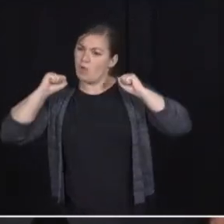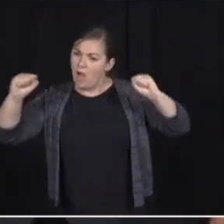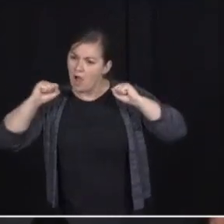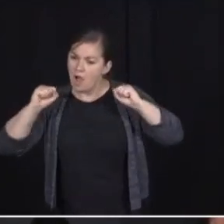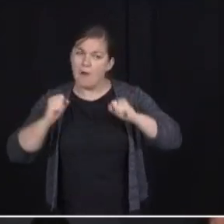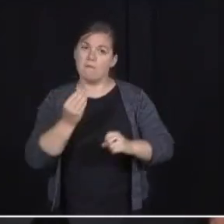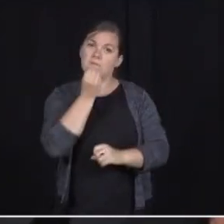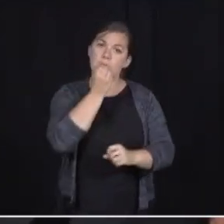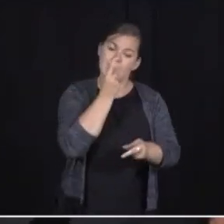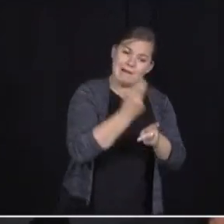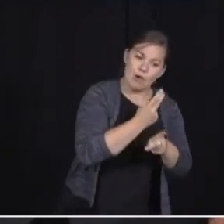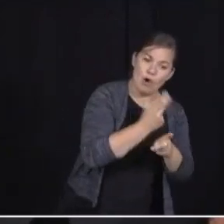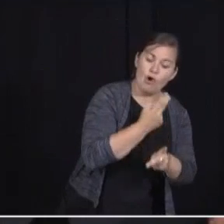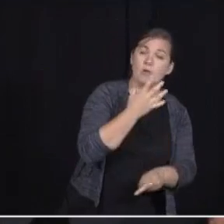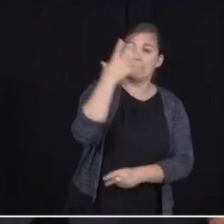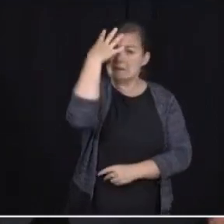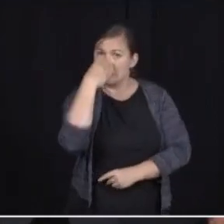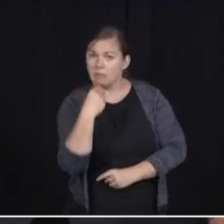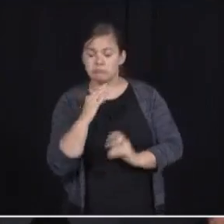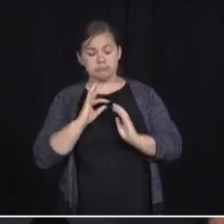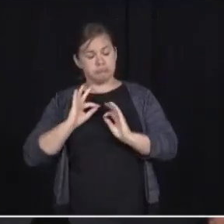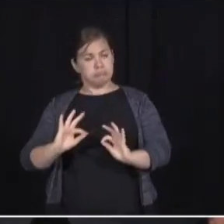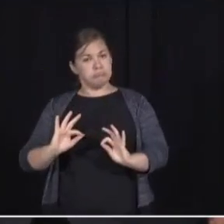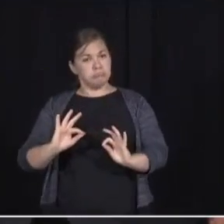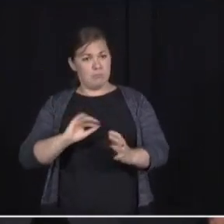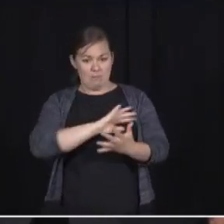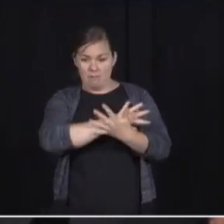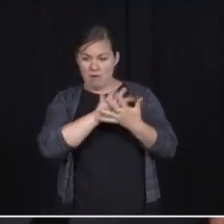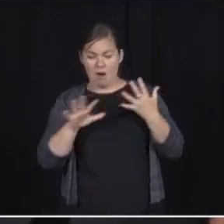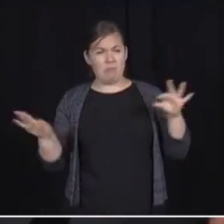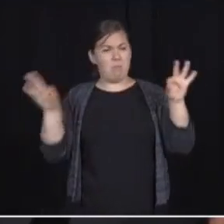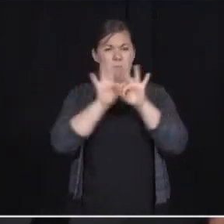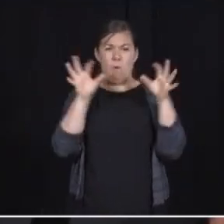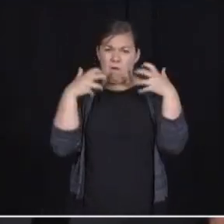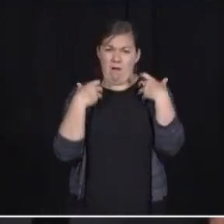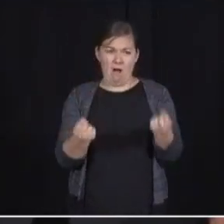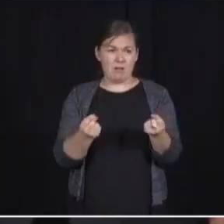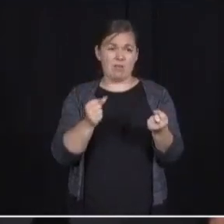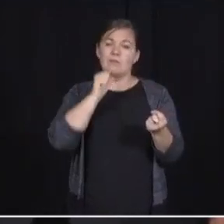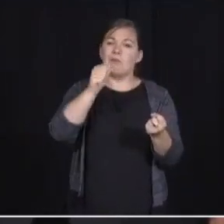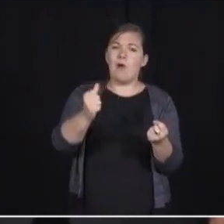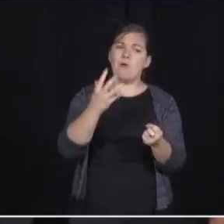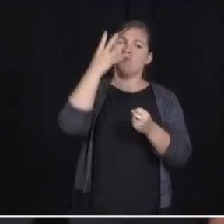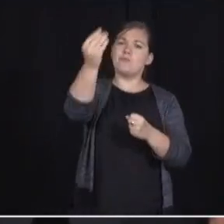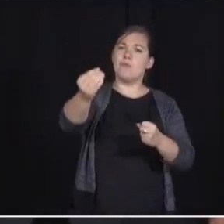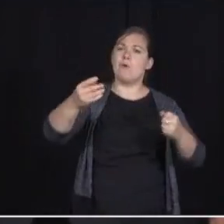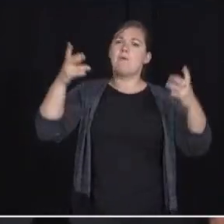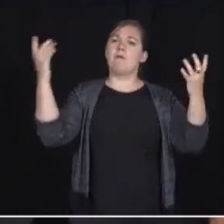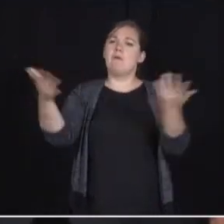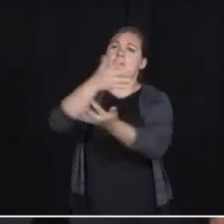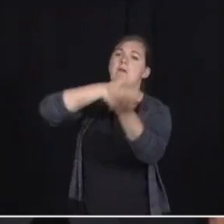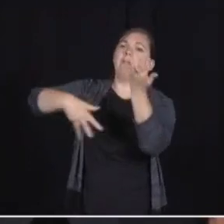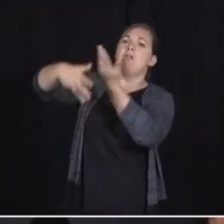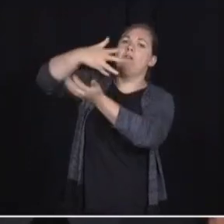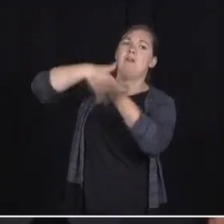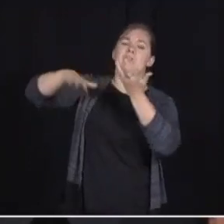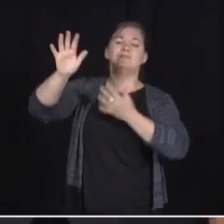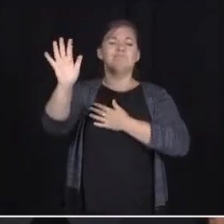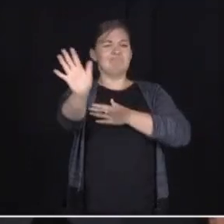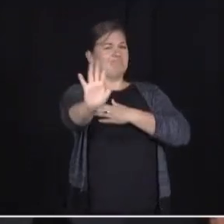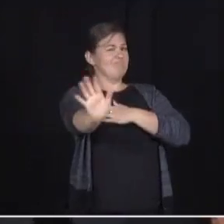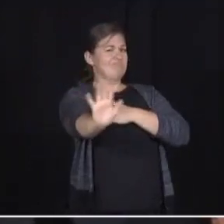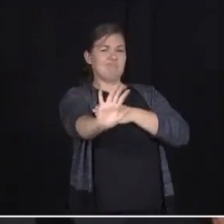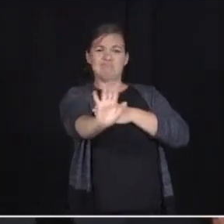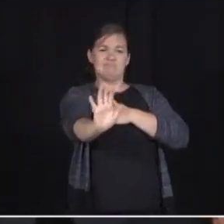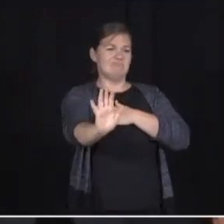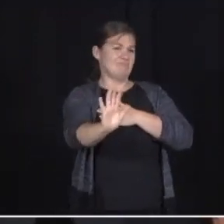and safe. So yes, don't go out and mix in large gatherings. And as we analyze the data, if it turns out